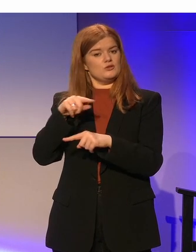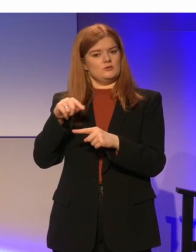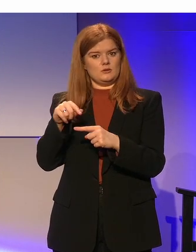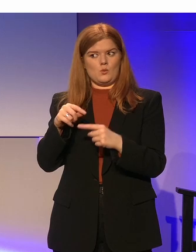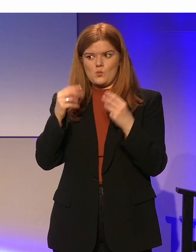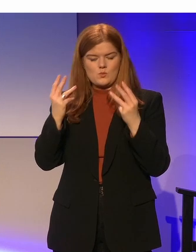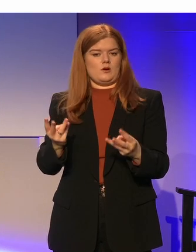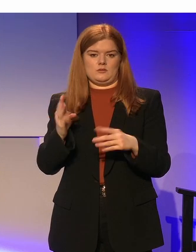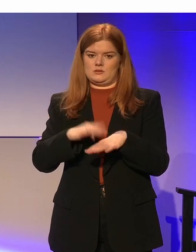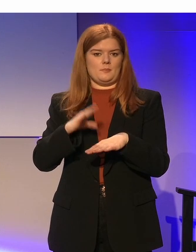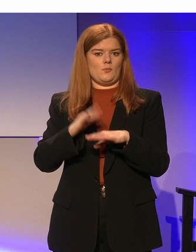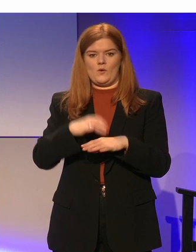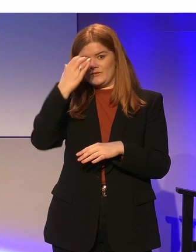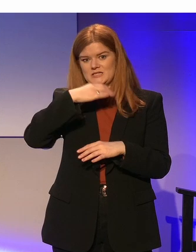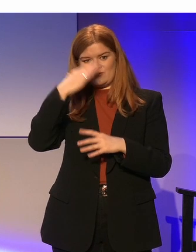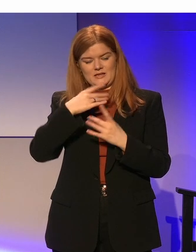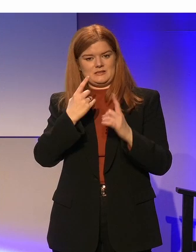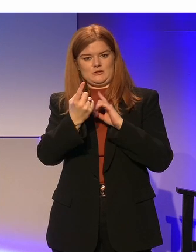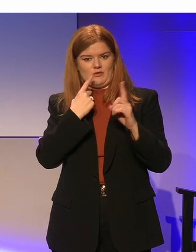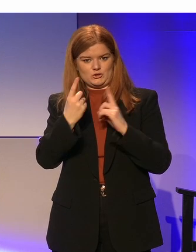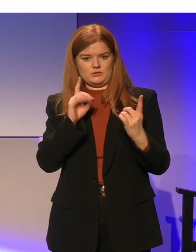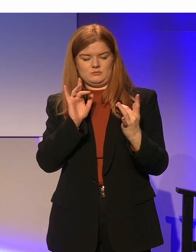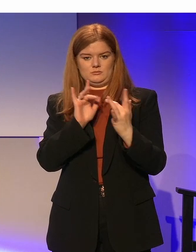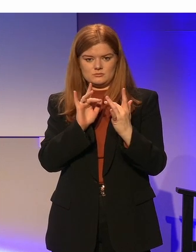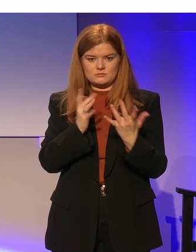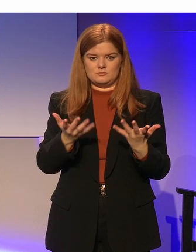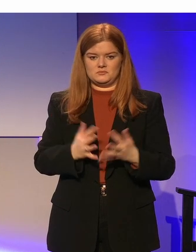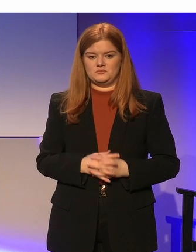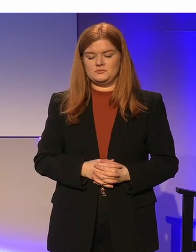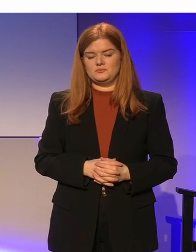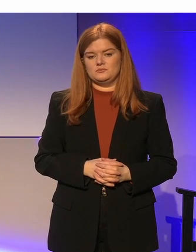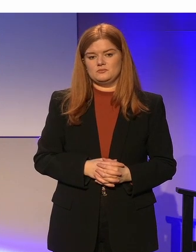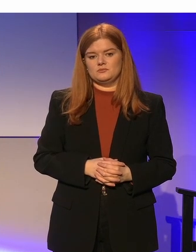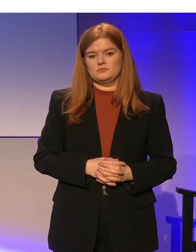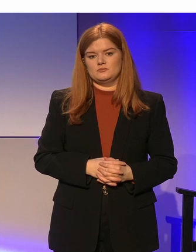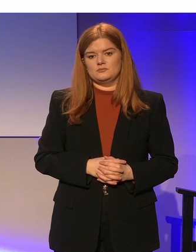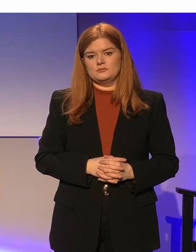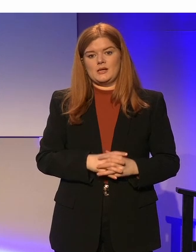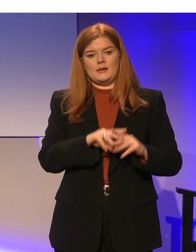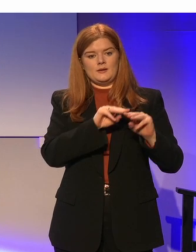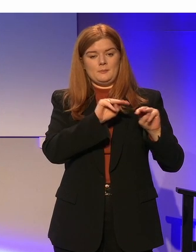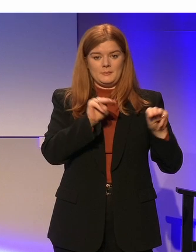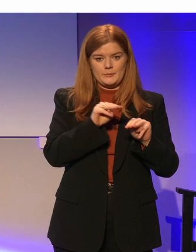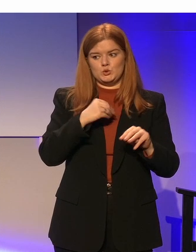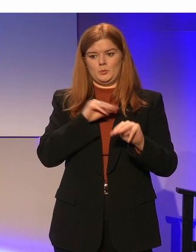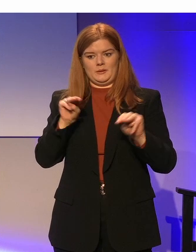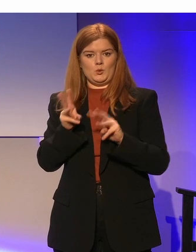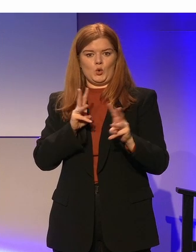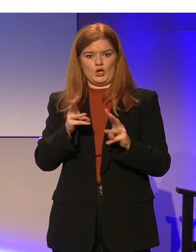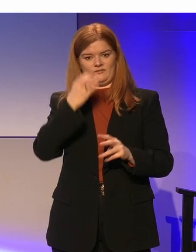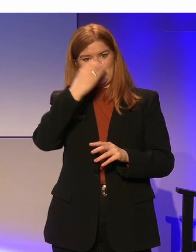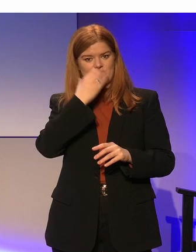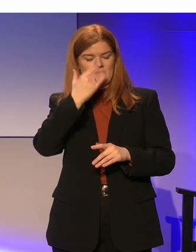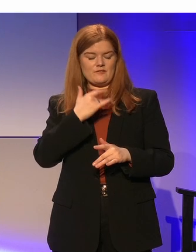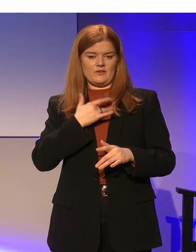are longing for more face-to-face contact. It's the people-to-people work that seems to